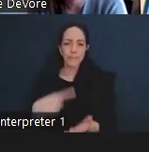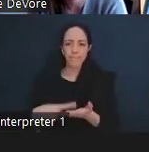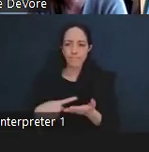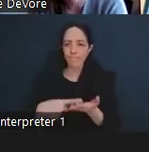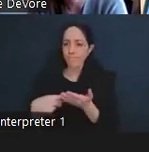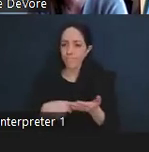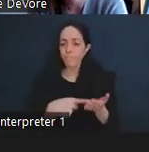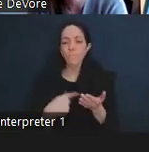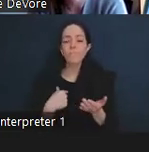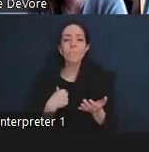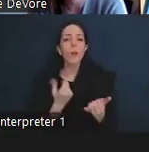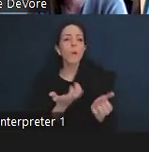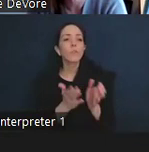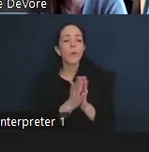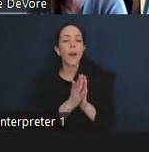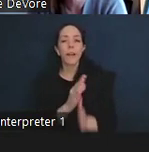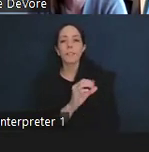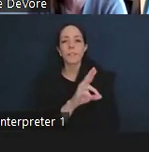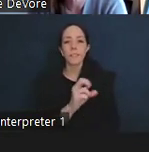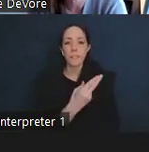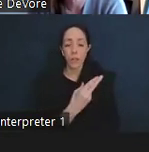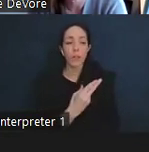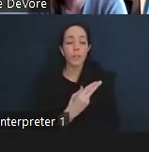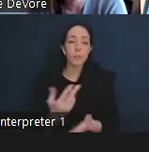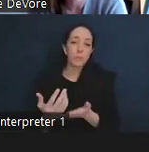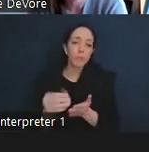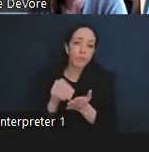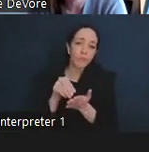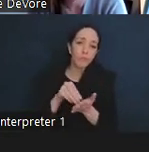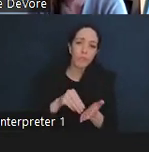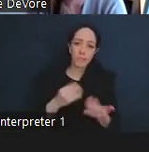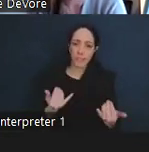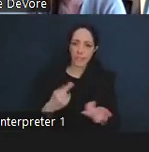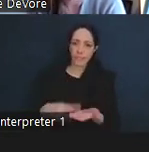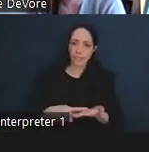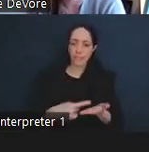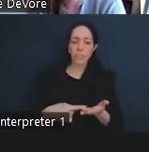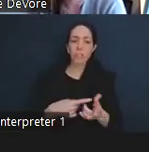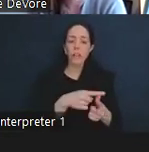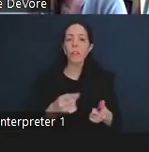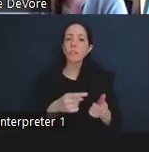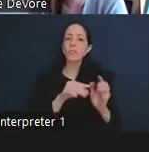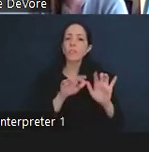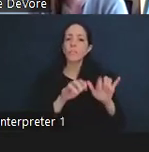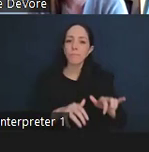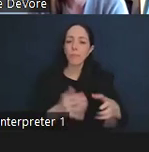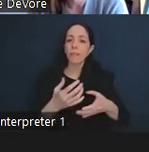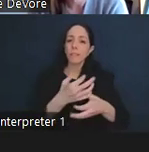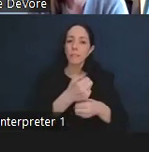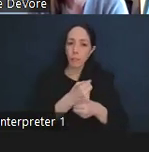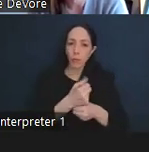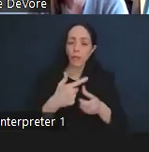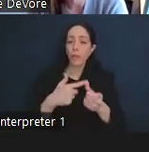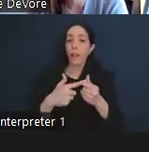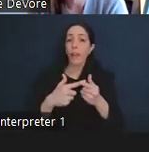to summarize what we have talked about and have it as an agenda item at an upcoming, and then send that